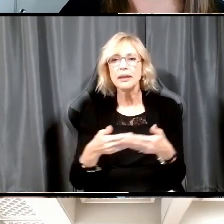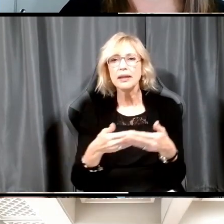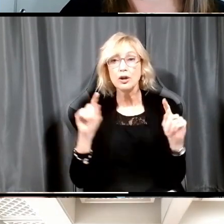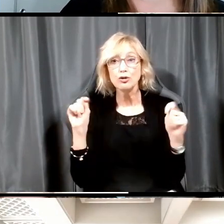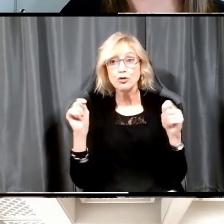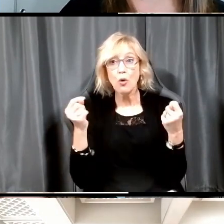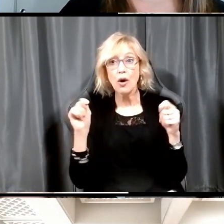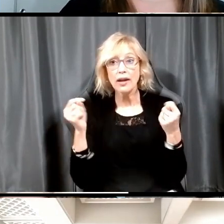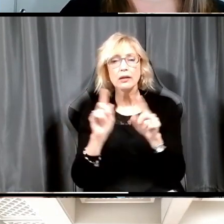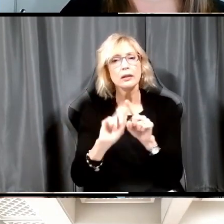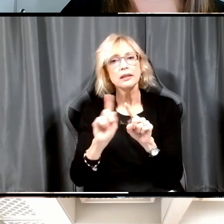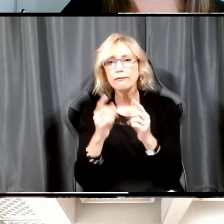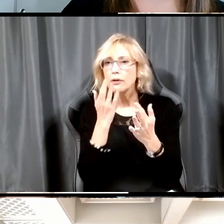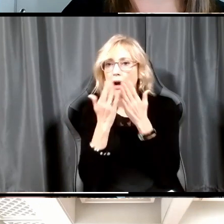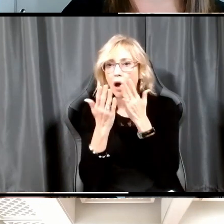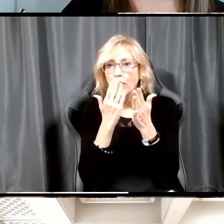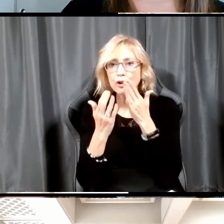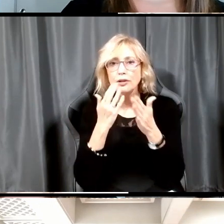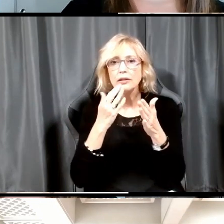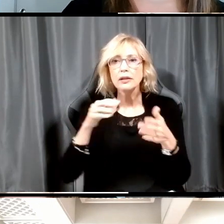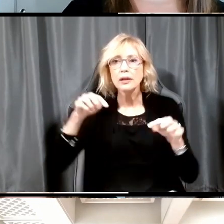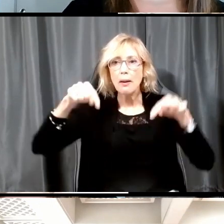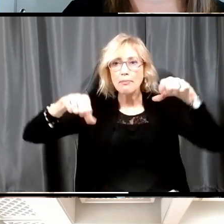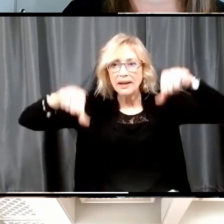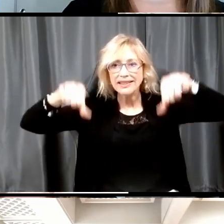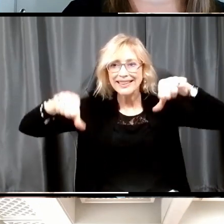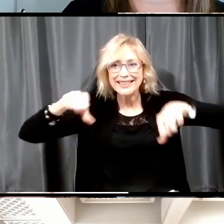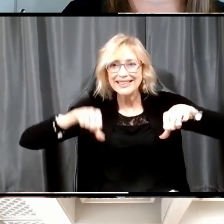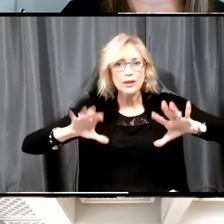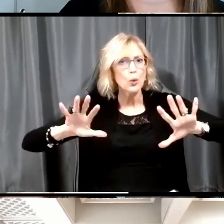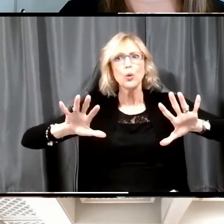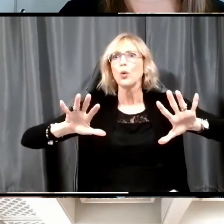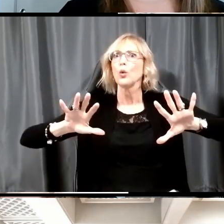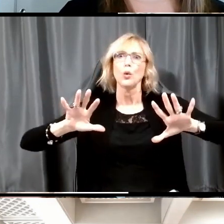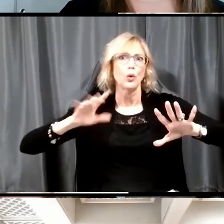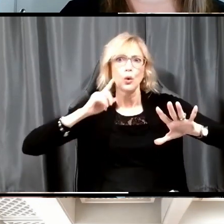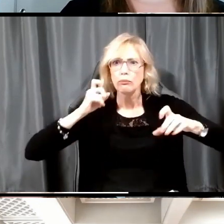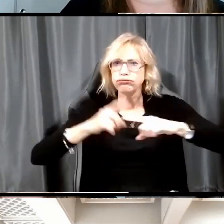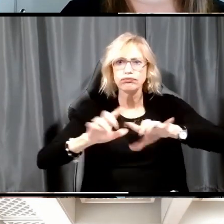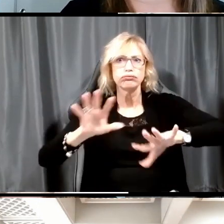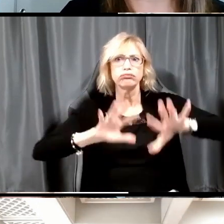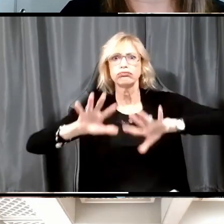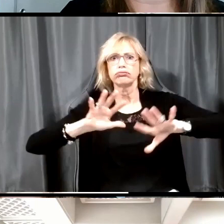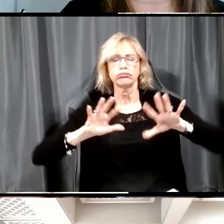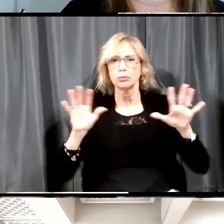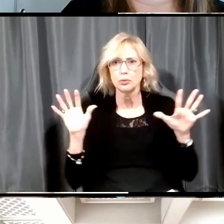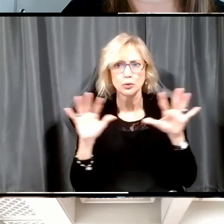different colors and buttons, it's just way too complex for students with